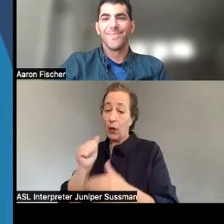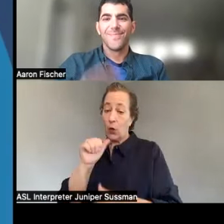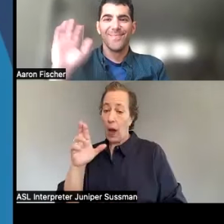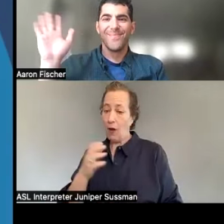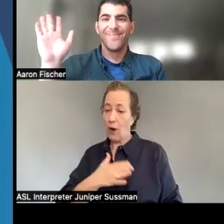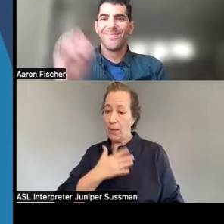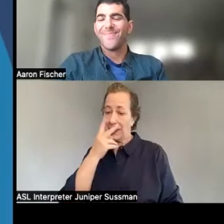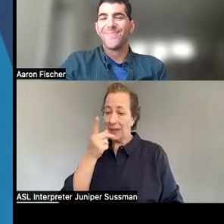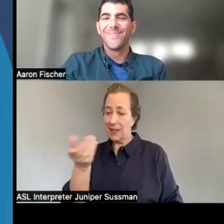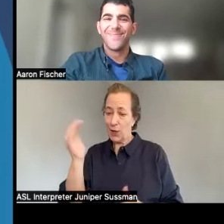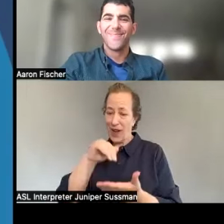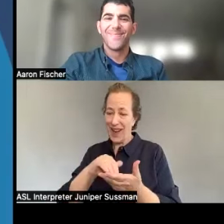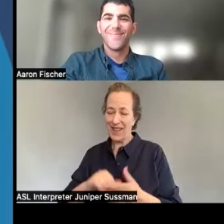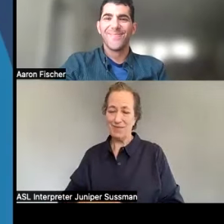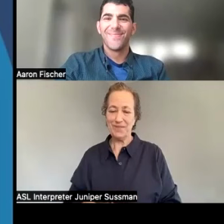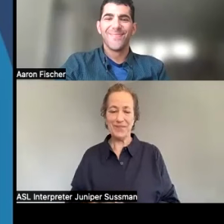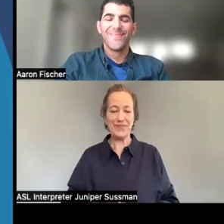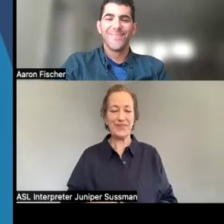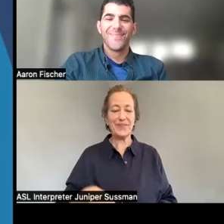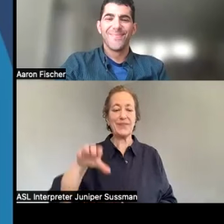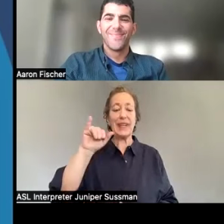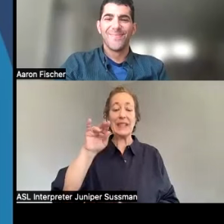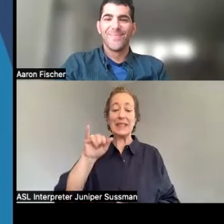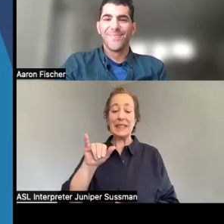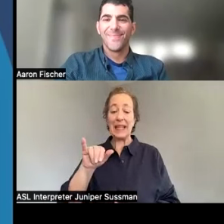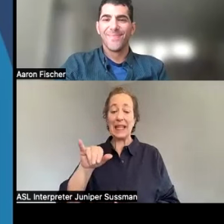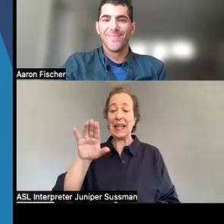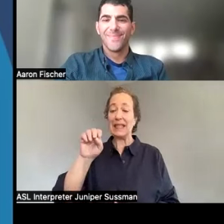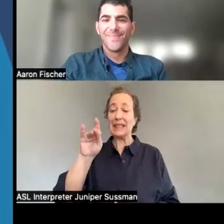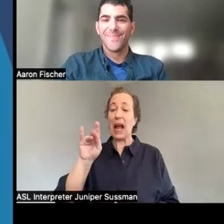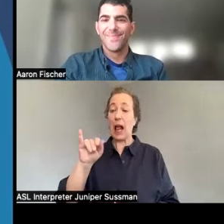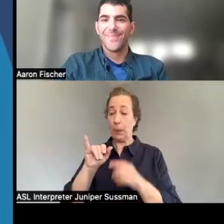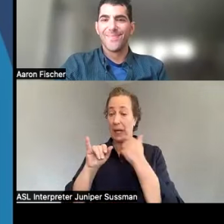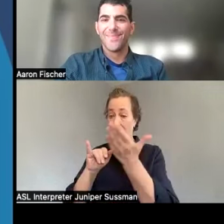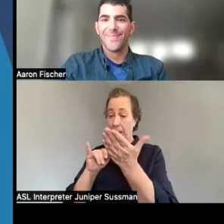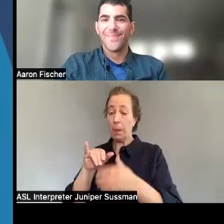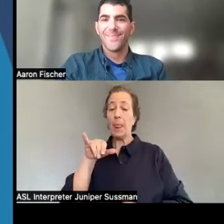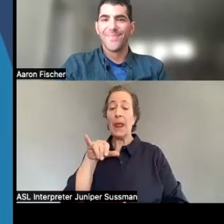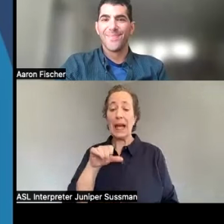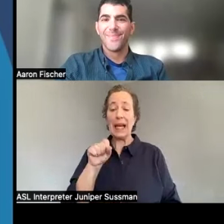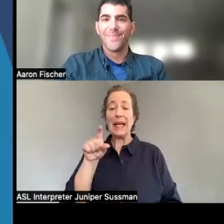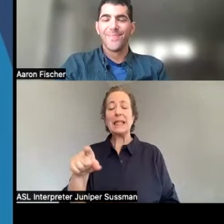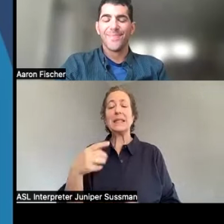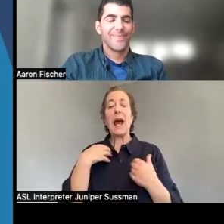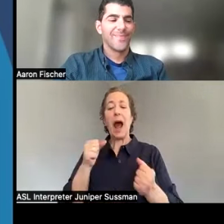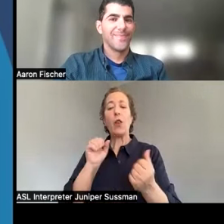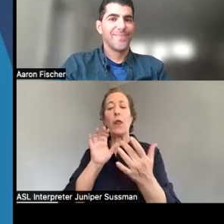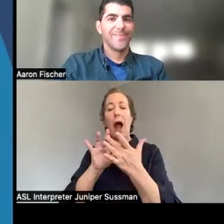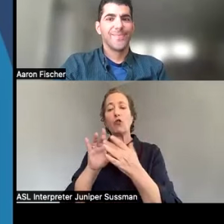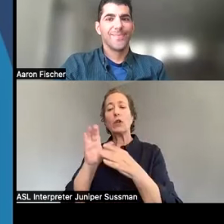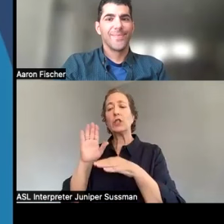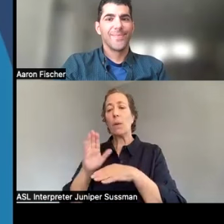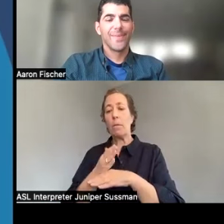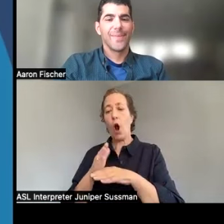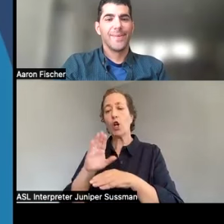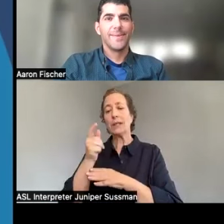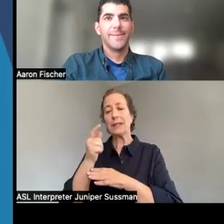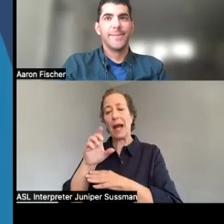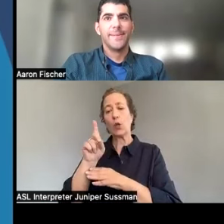again. Cindy Selmi, as Bethany mentioned, joined Health Outreach Partners as Executive Director in